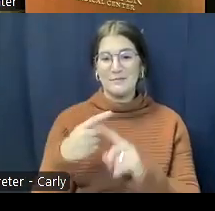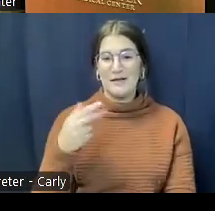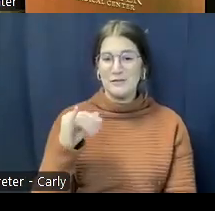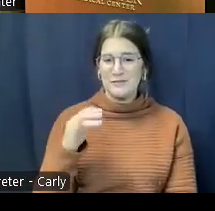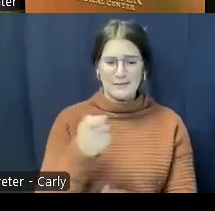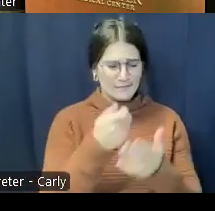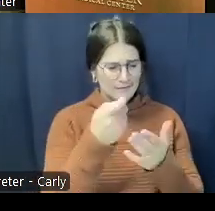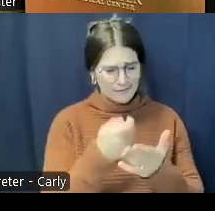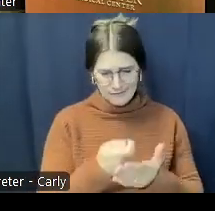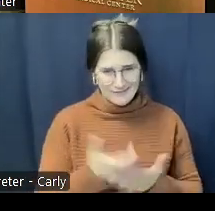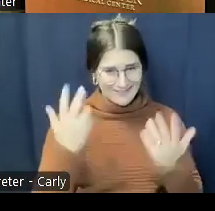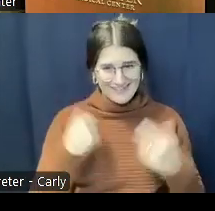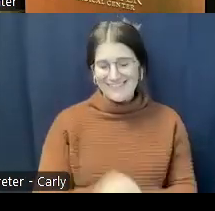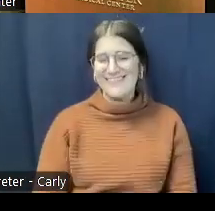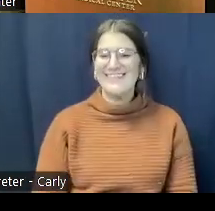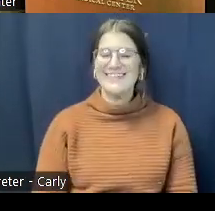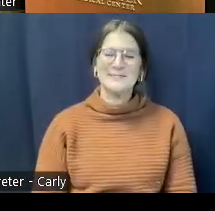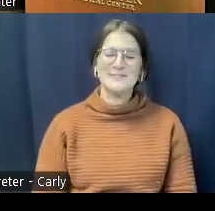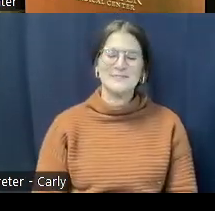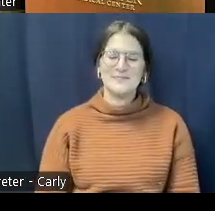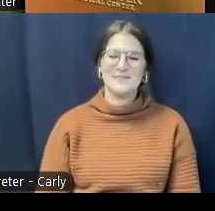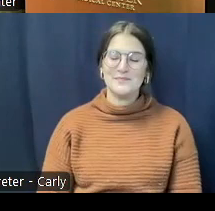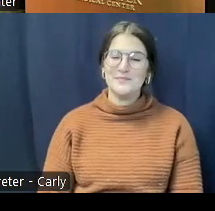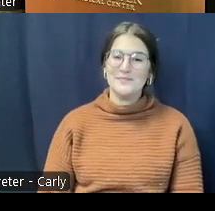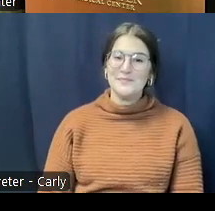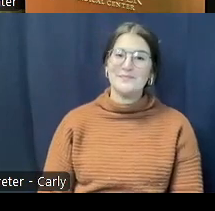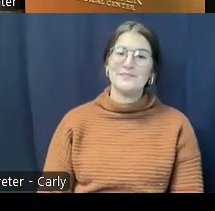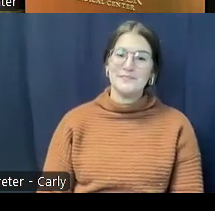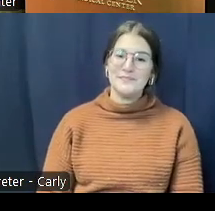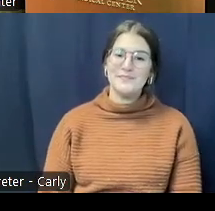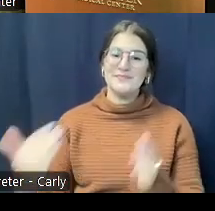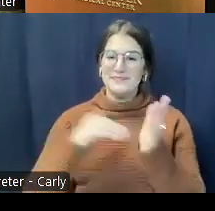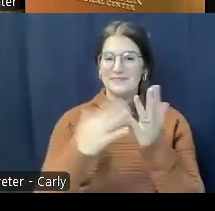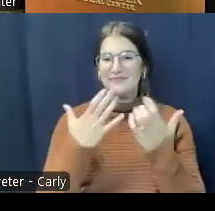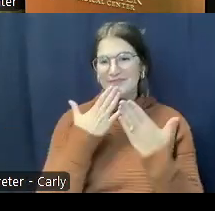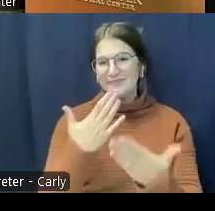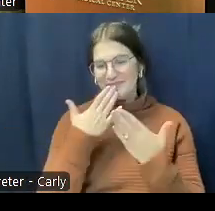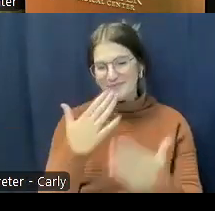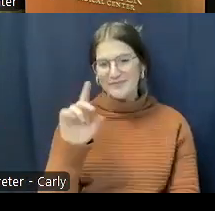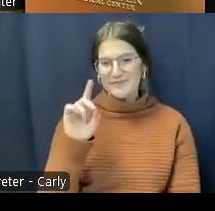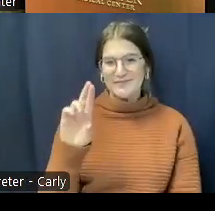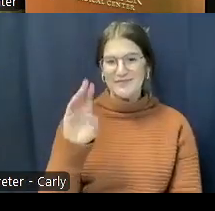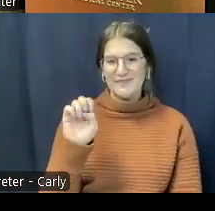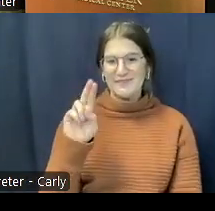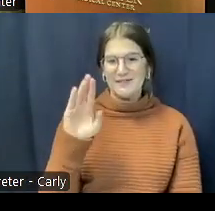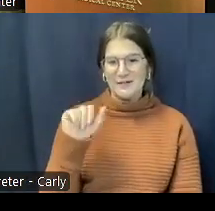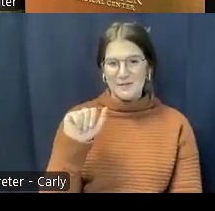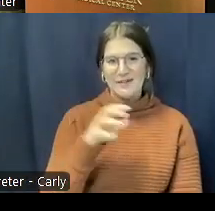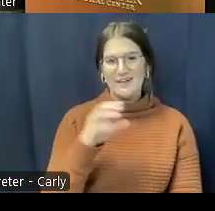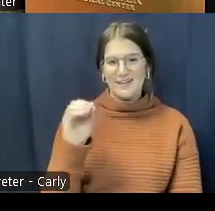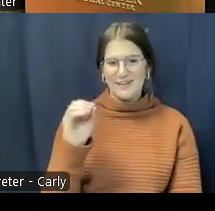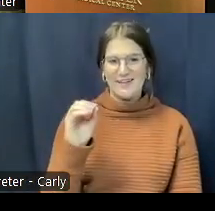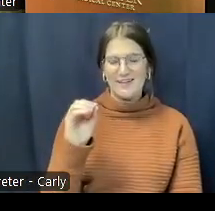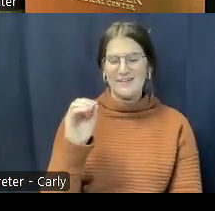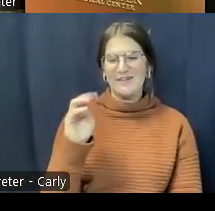gone. All right, so I do want to begin by thanking Dr. Erba and Mark Brzezinski for